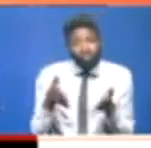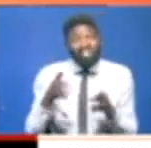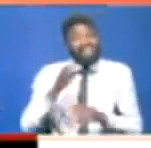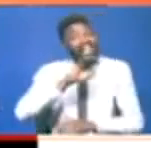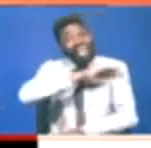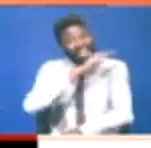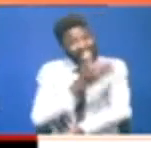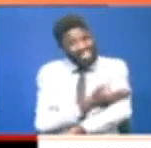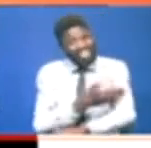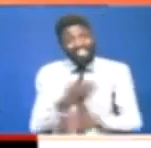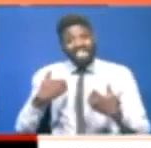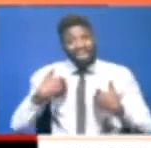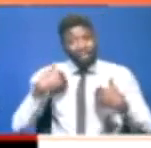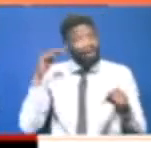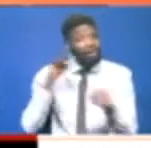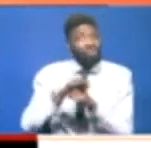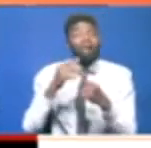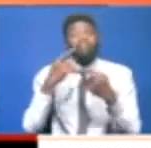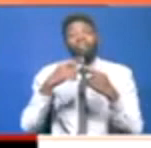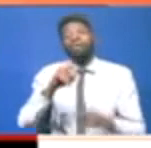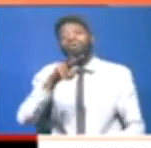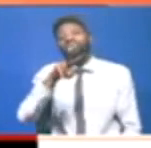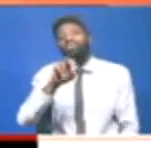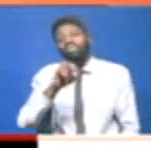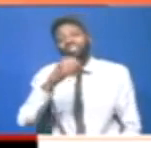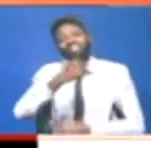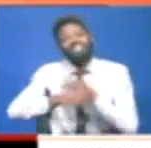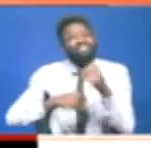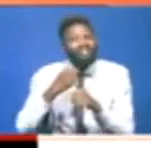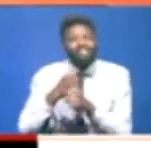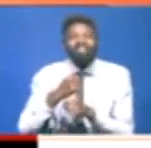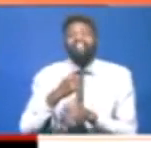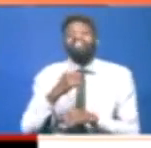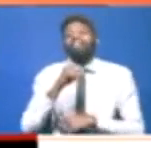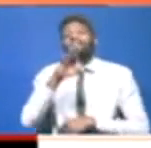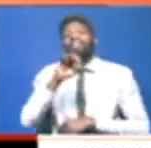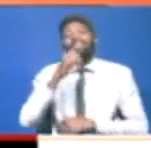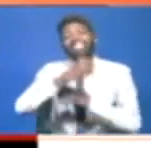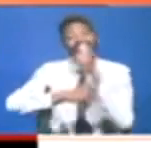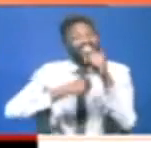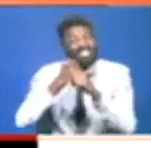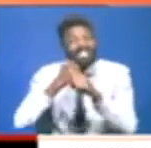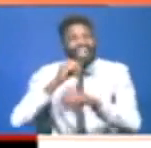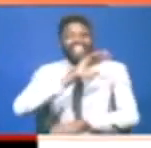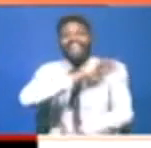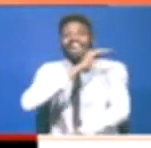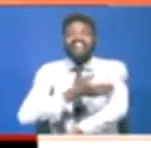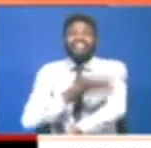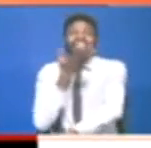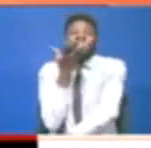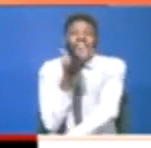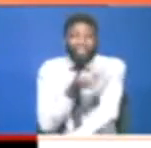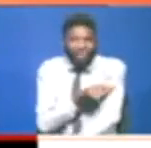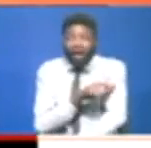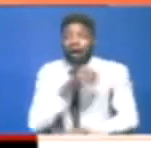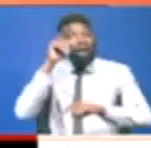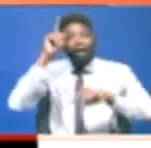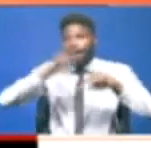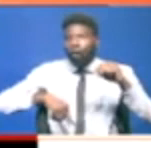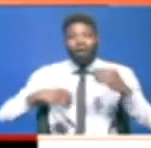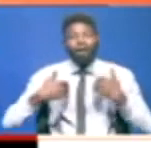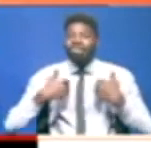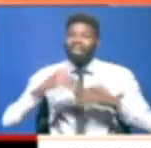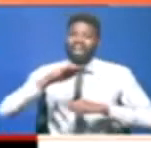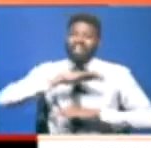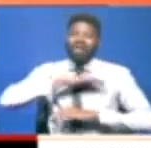years time, you find that your energy will have slowed down. And that moment you'll not have enough energy to generate income. So what